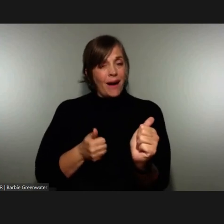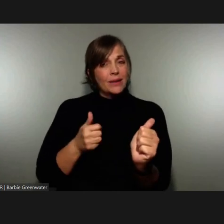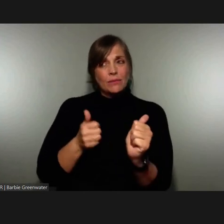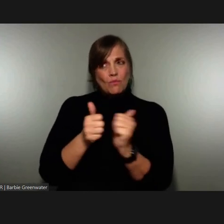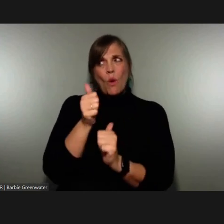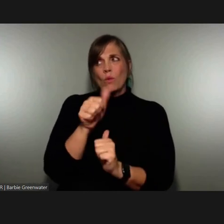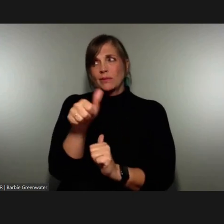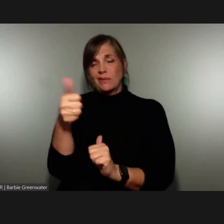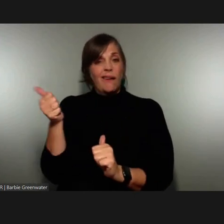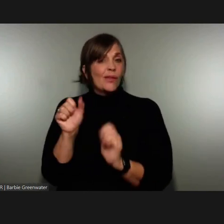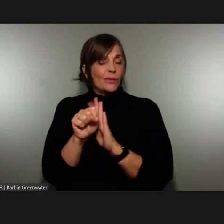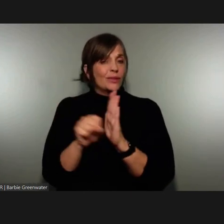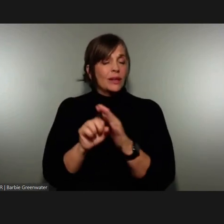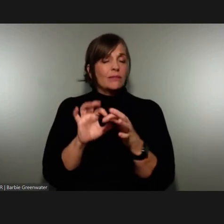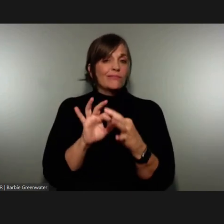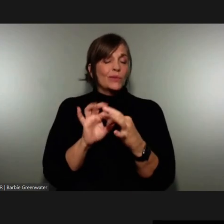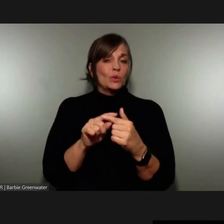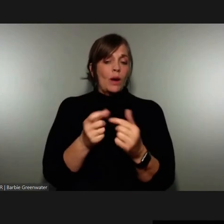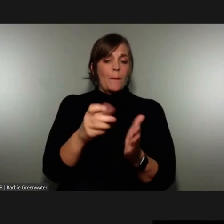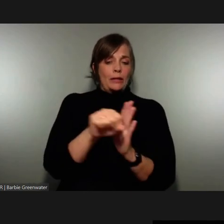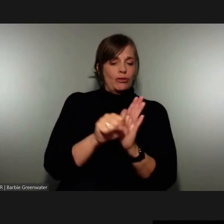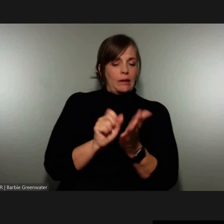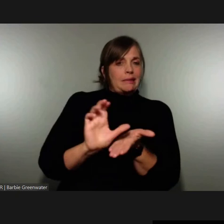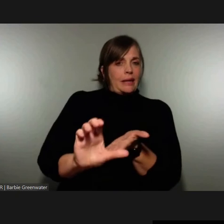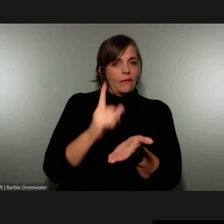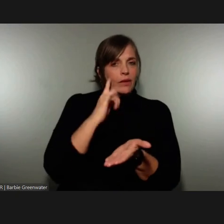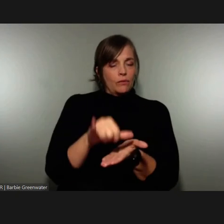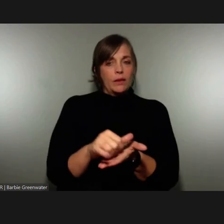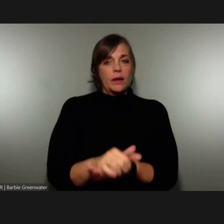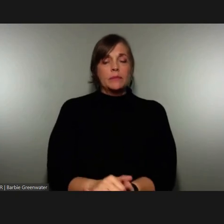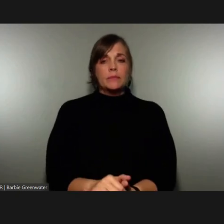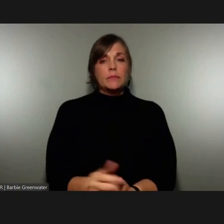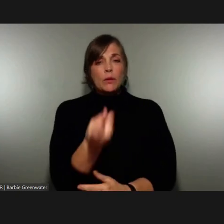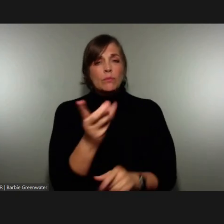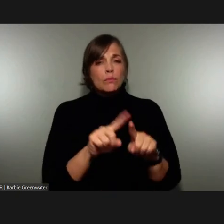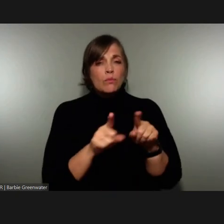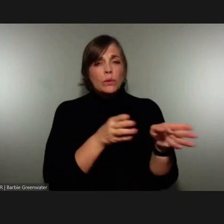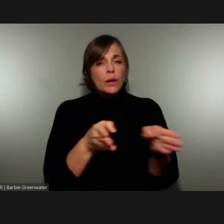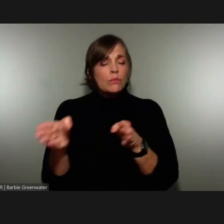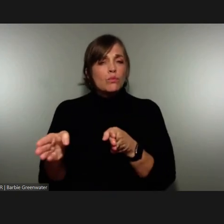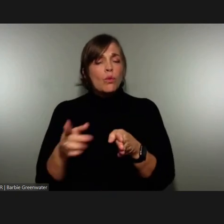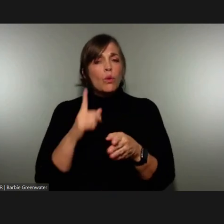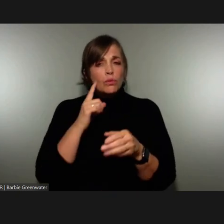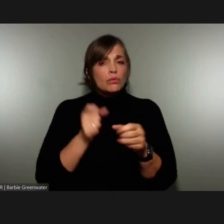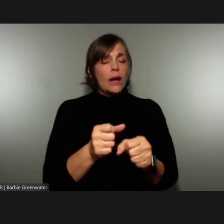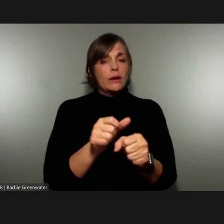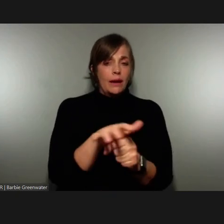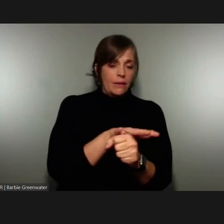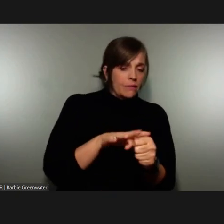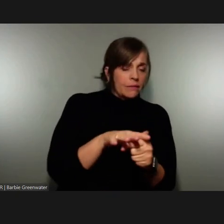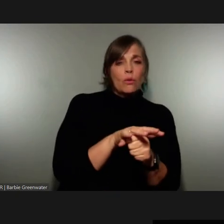public transit. As part of a truly multimodal transportation strategy on the national, state, and local